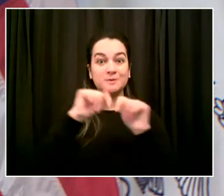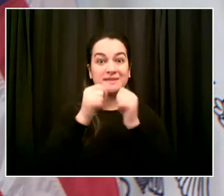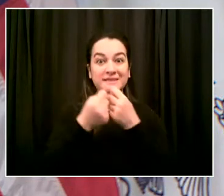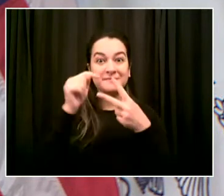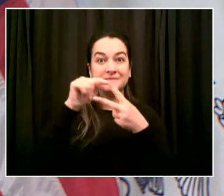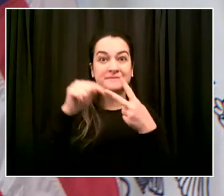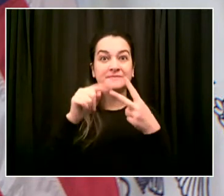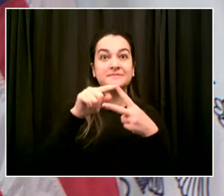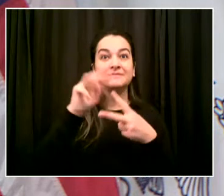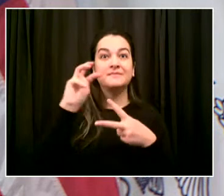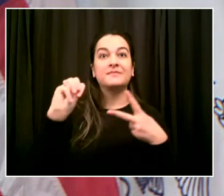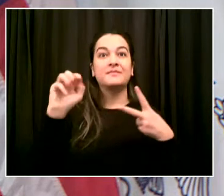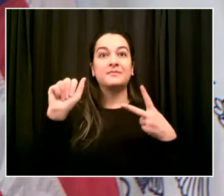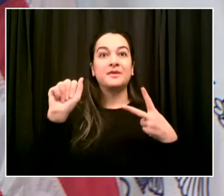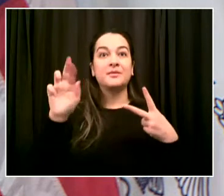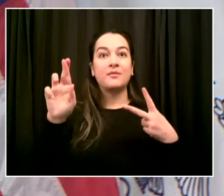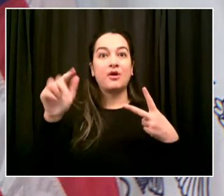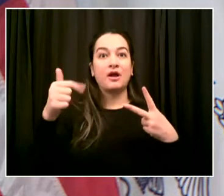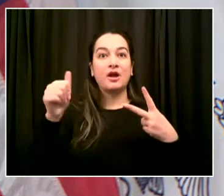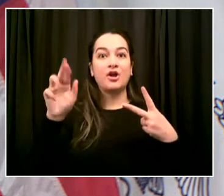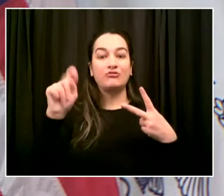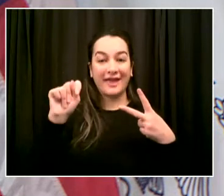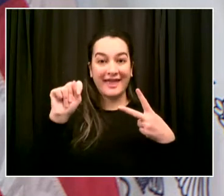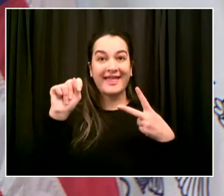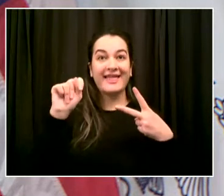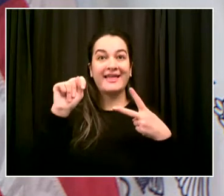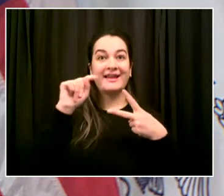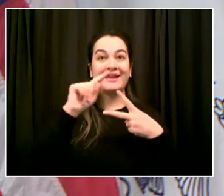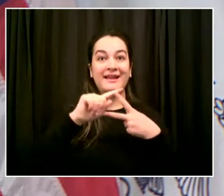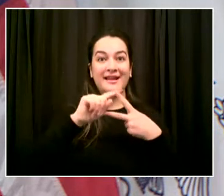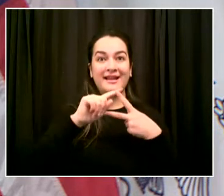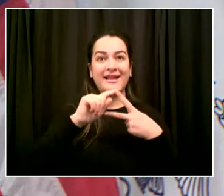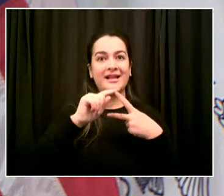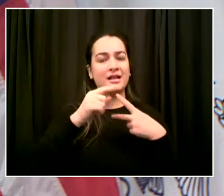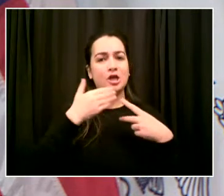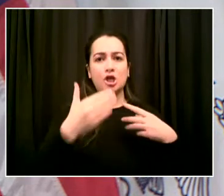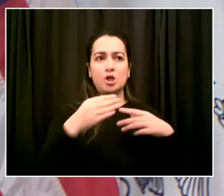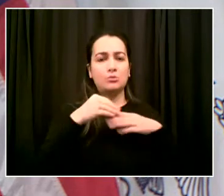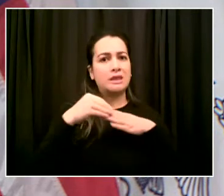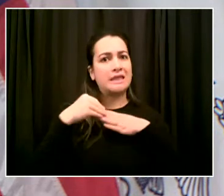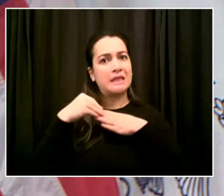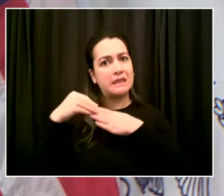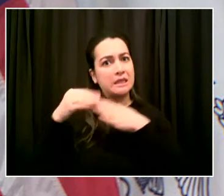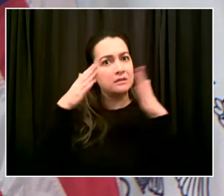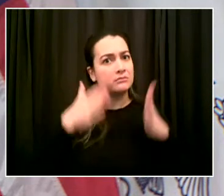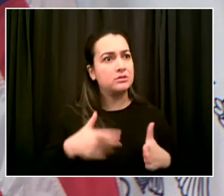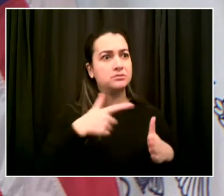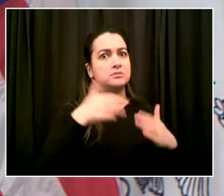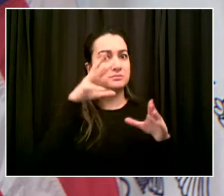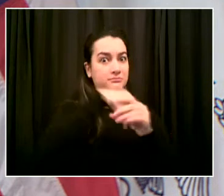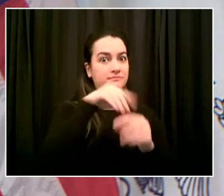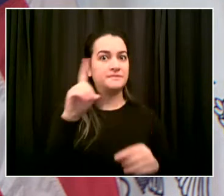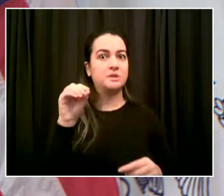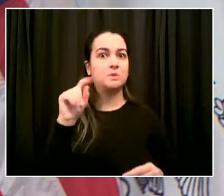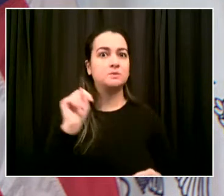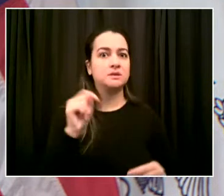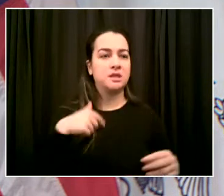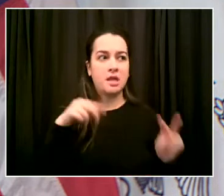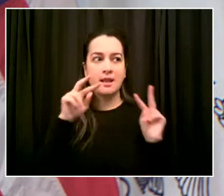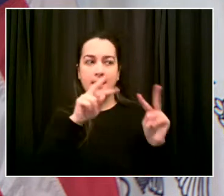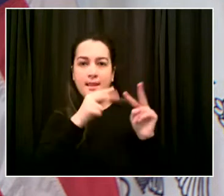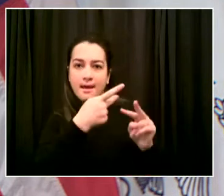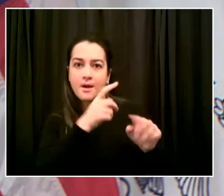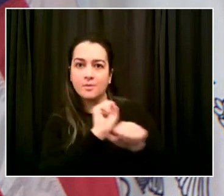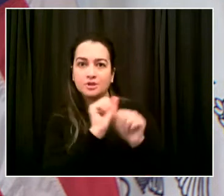outstanding job leading this agency after the departure of Commissioner Trottenberg. And as my first deputy